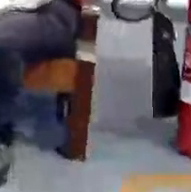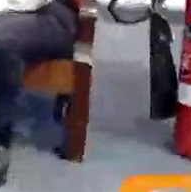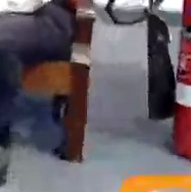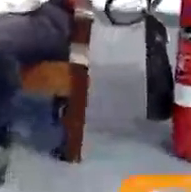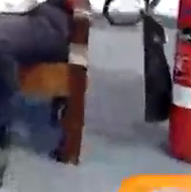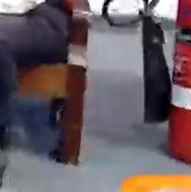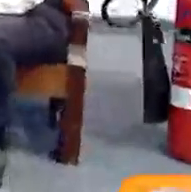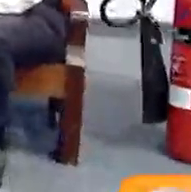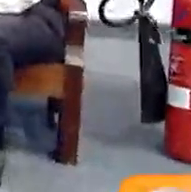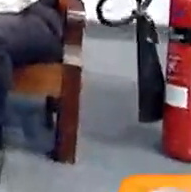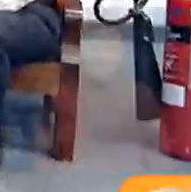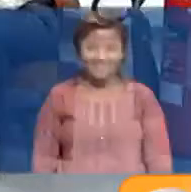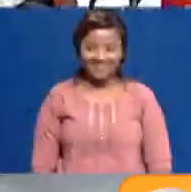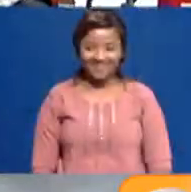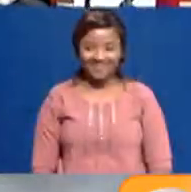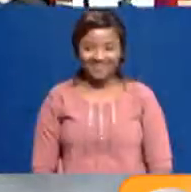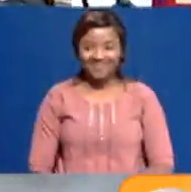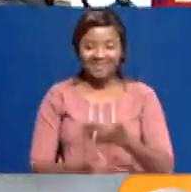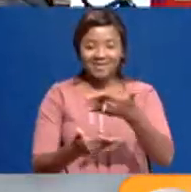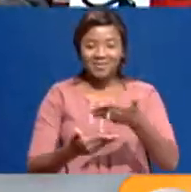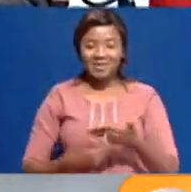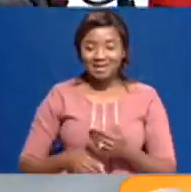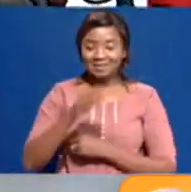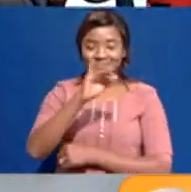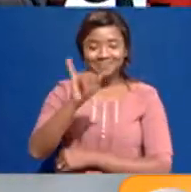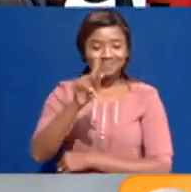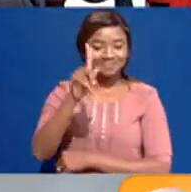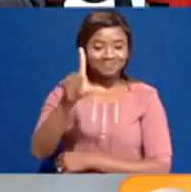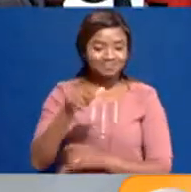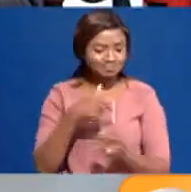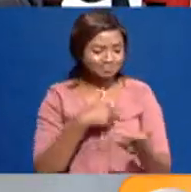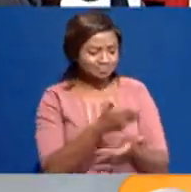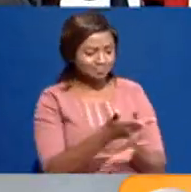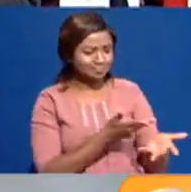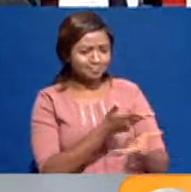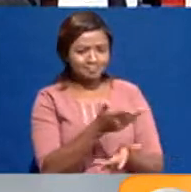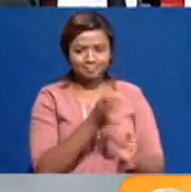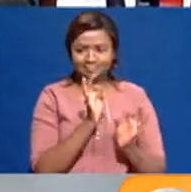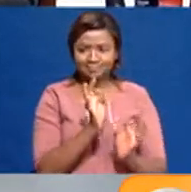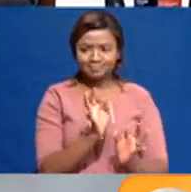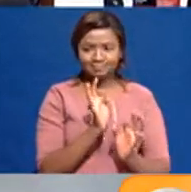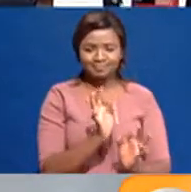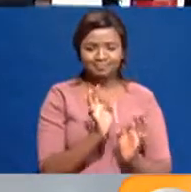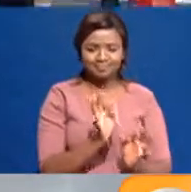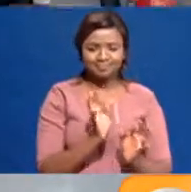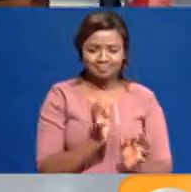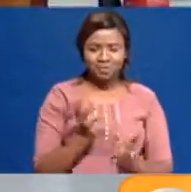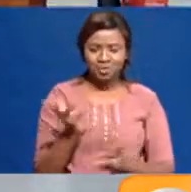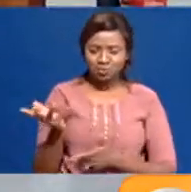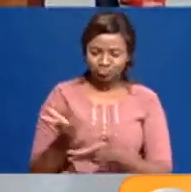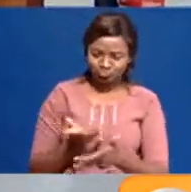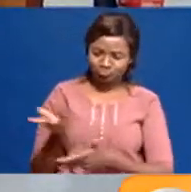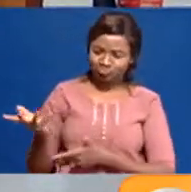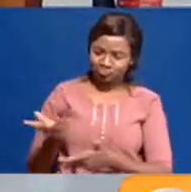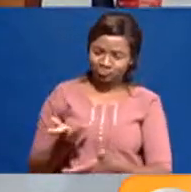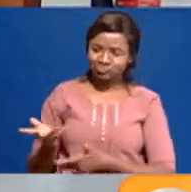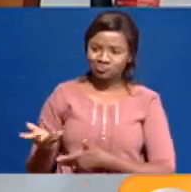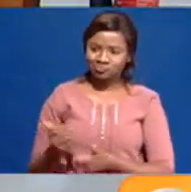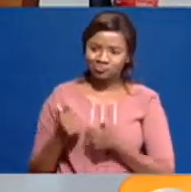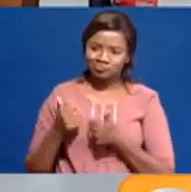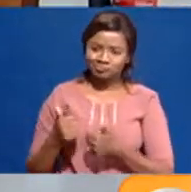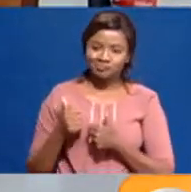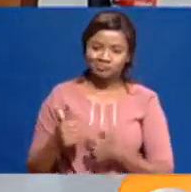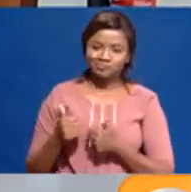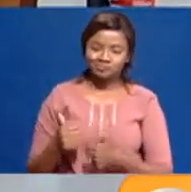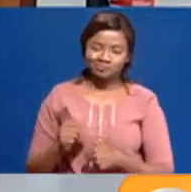Welcome back to JKLIVE here at Citizen Television. What an interesting conversation we're having. Former Minister Dalmas Otieno in both President Moi's